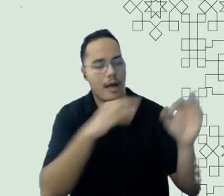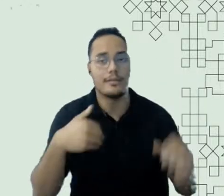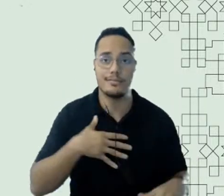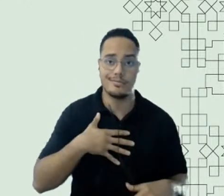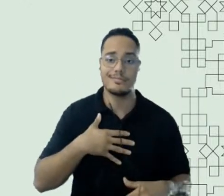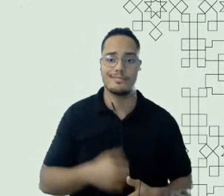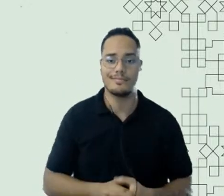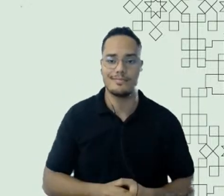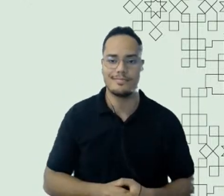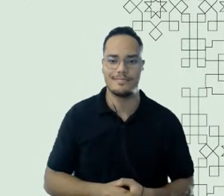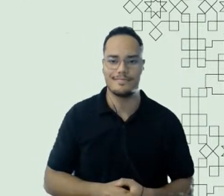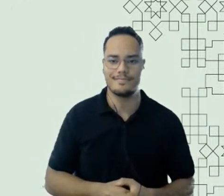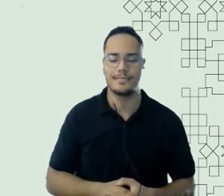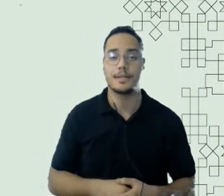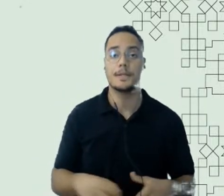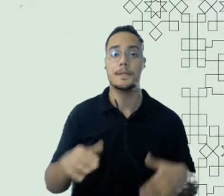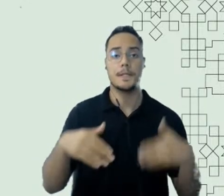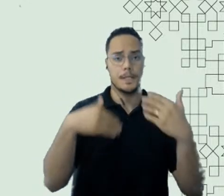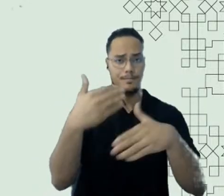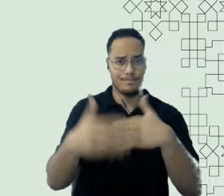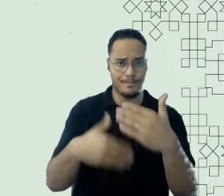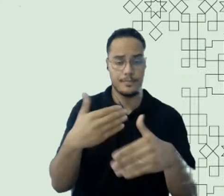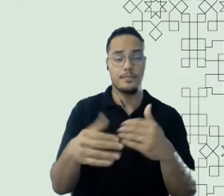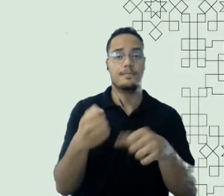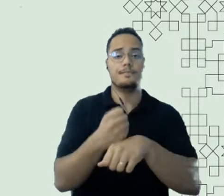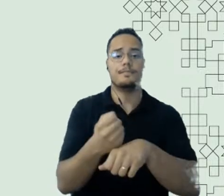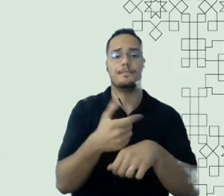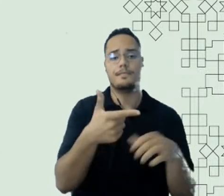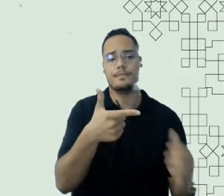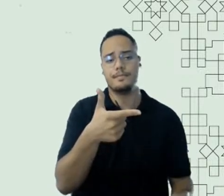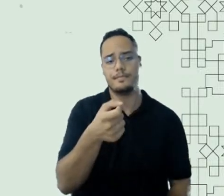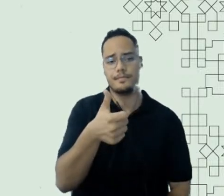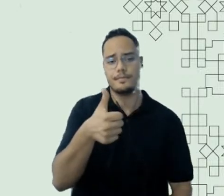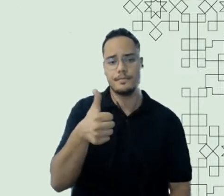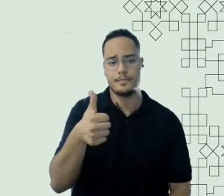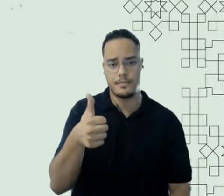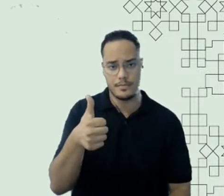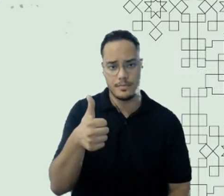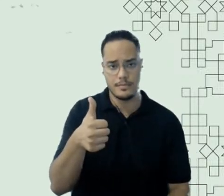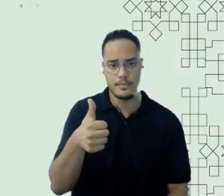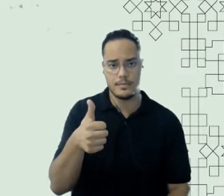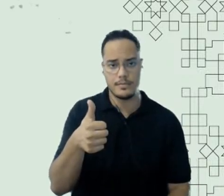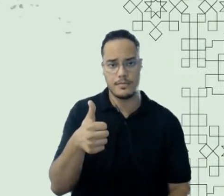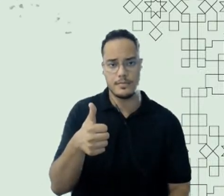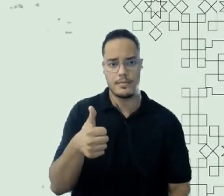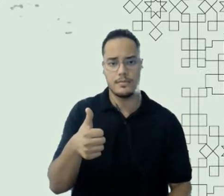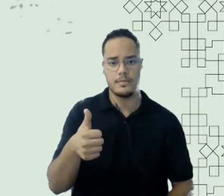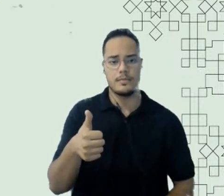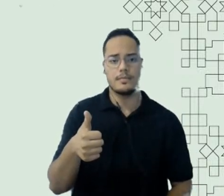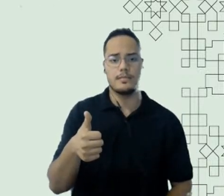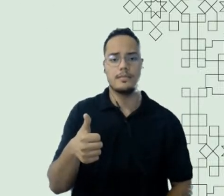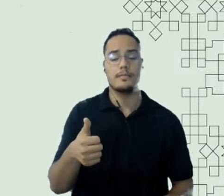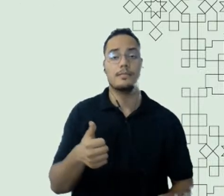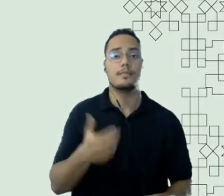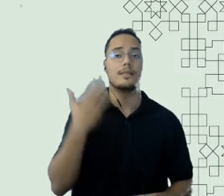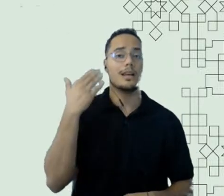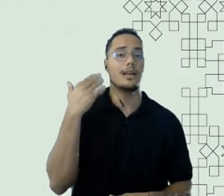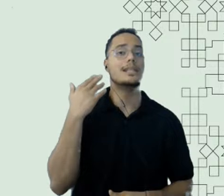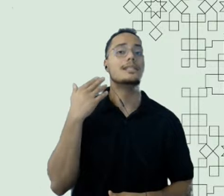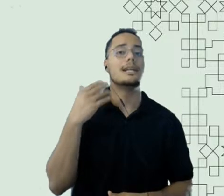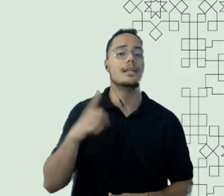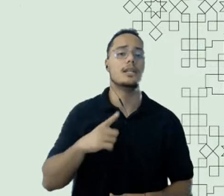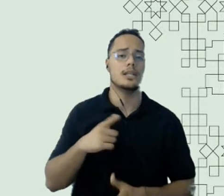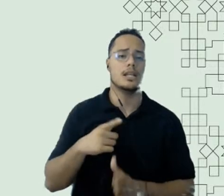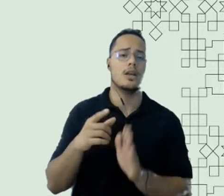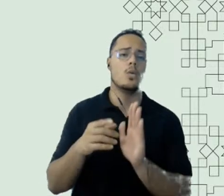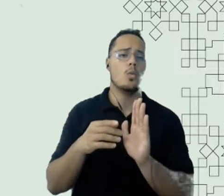dated from before the directive, said that YouTube itself didn't make